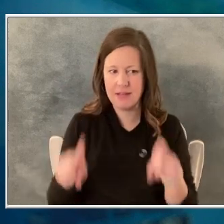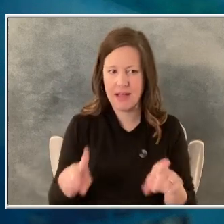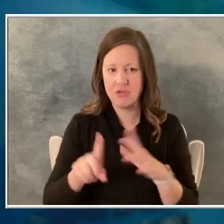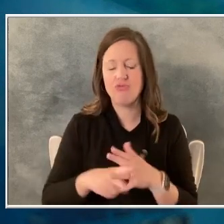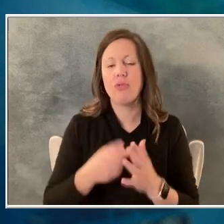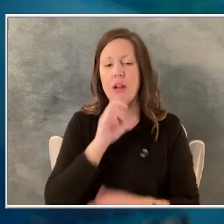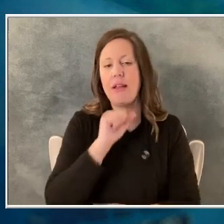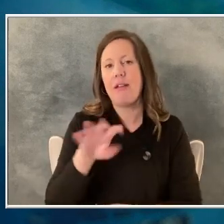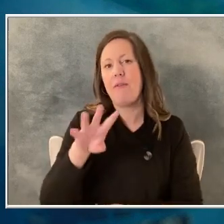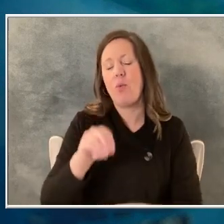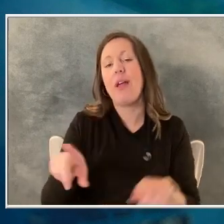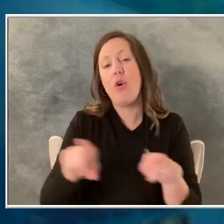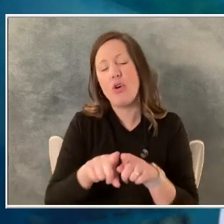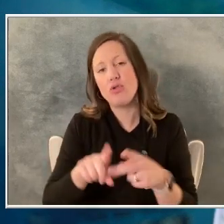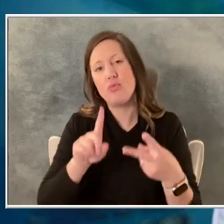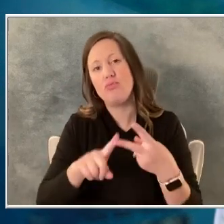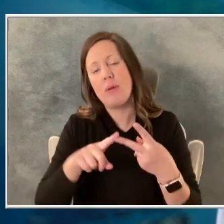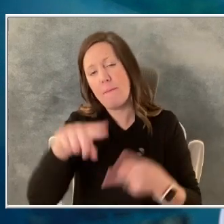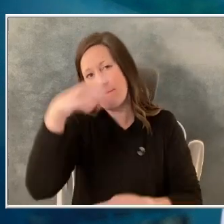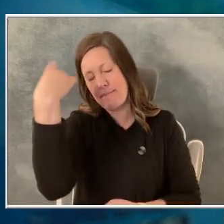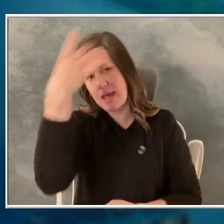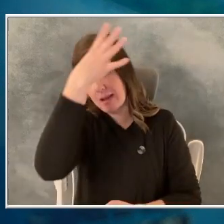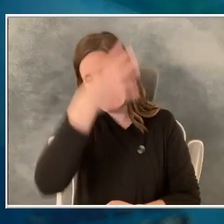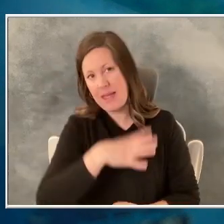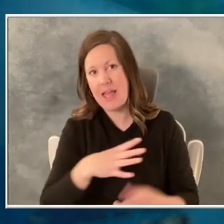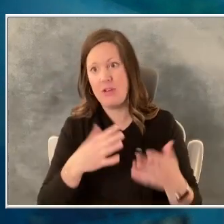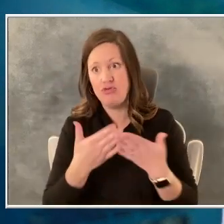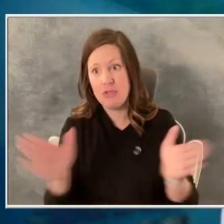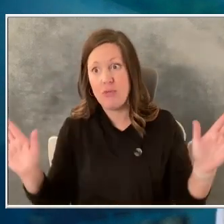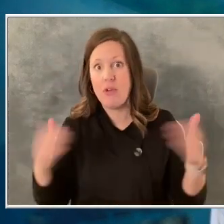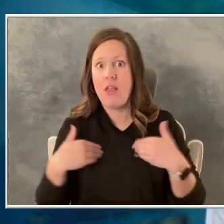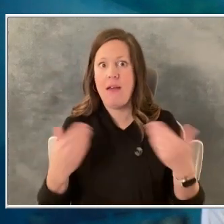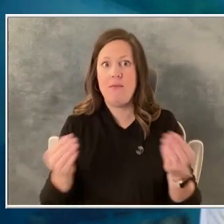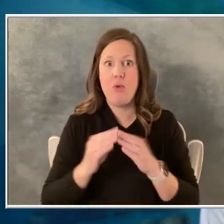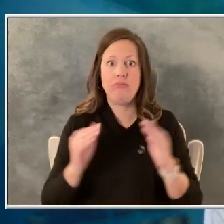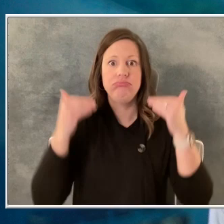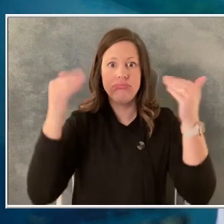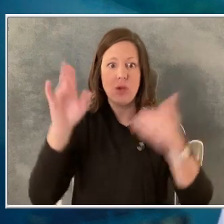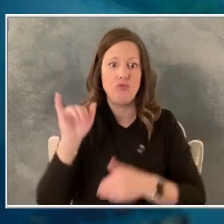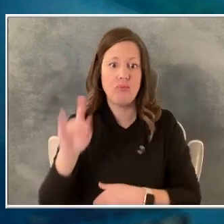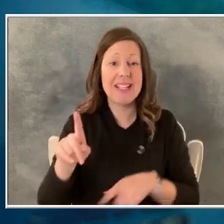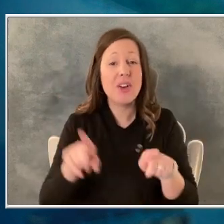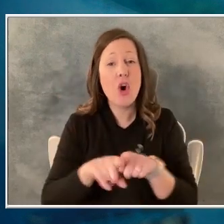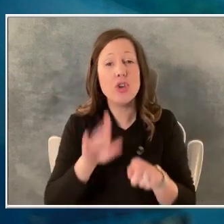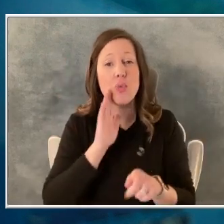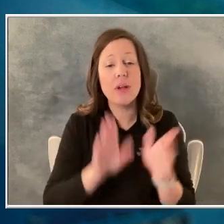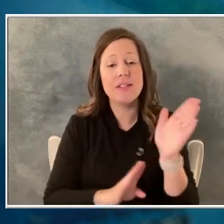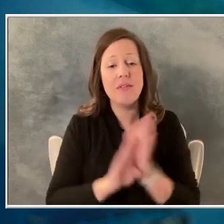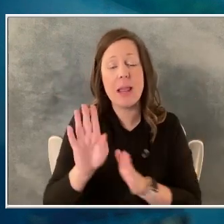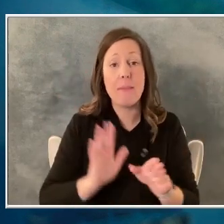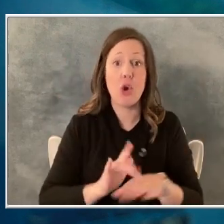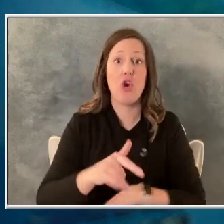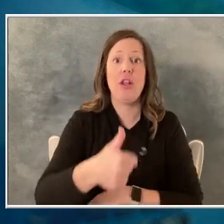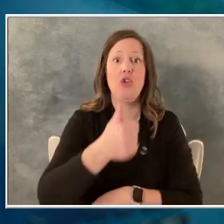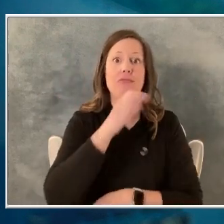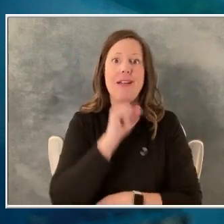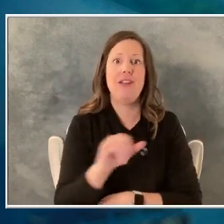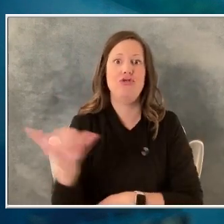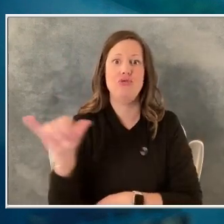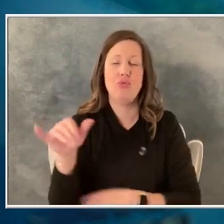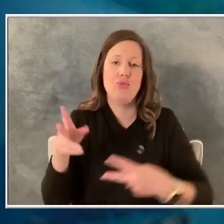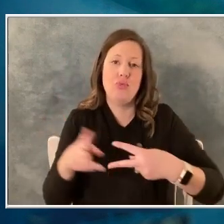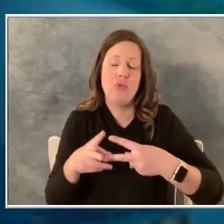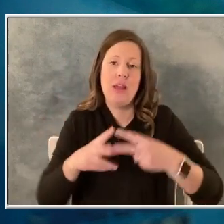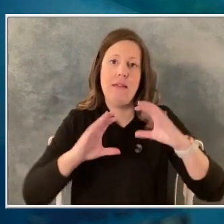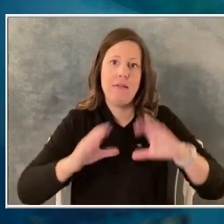know black men in general have a higher risk for prostate cancer. Also, they develop it earlier in life. And so those are the two categories where I usually